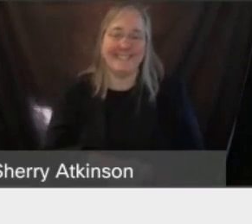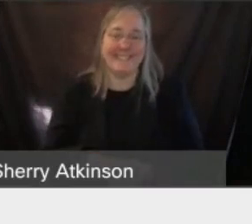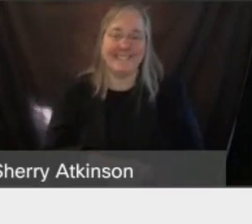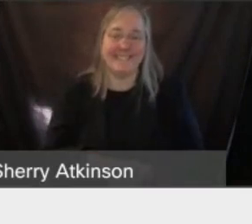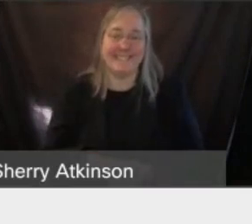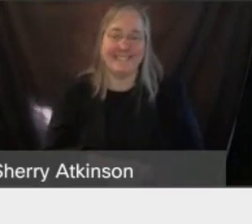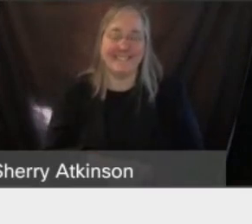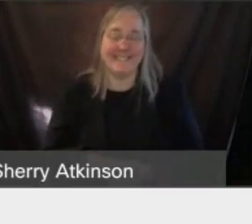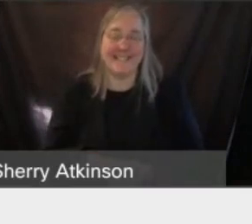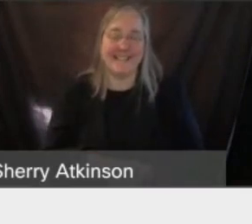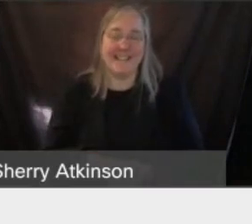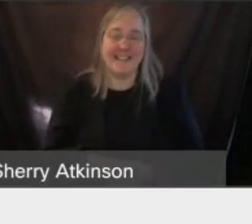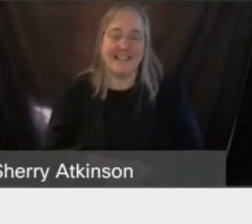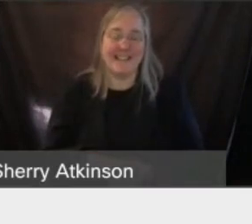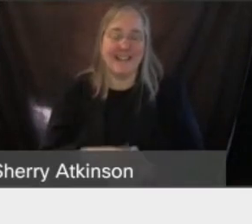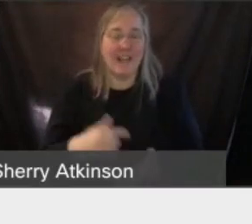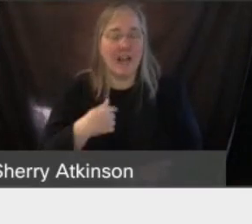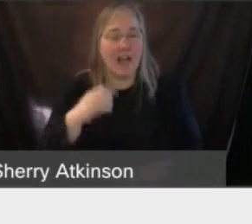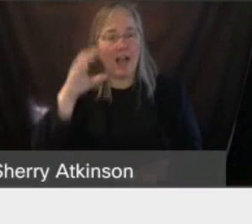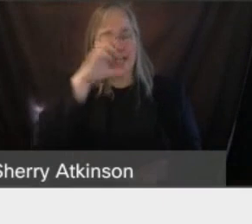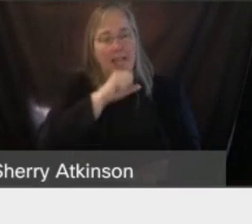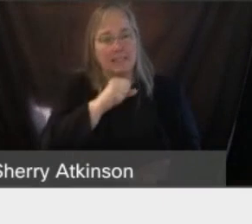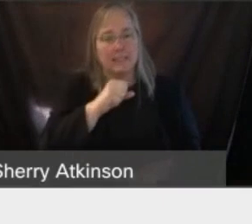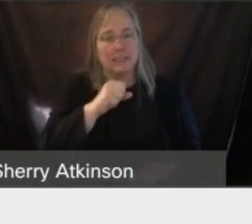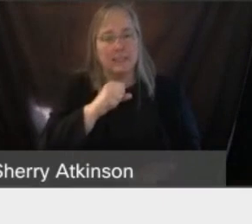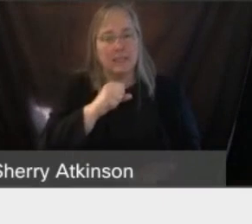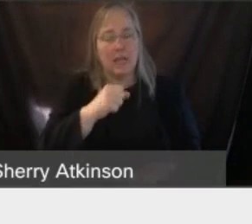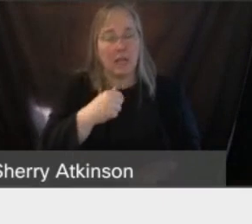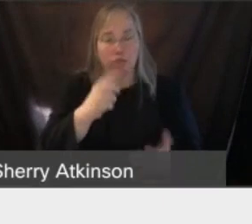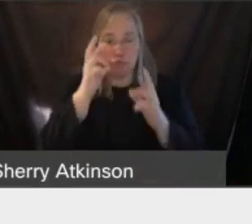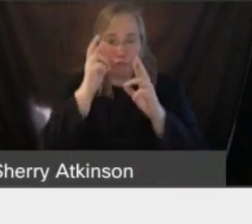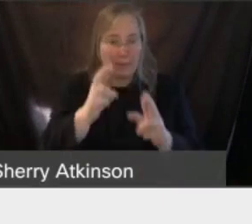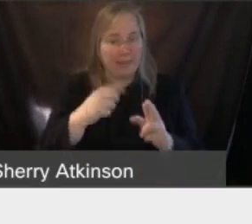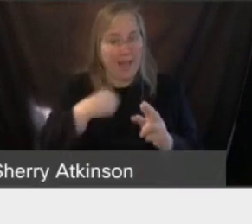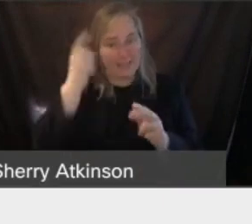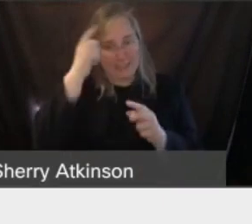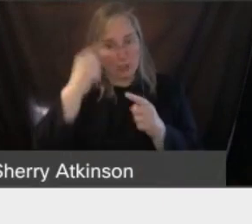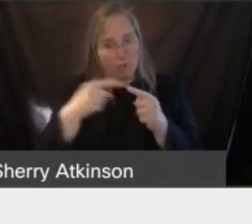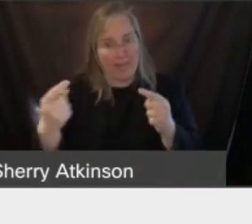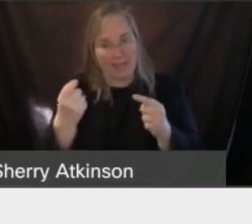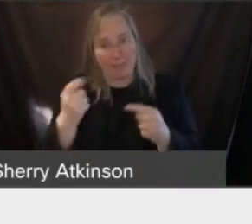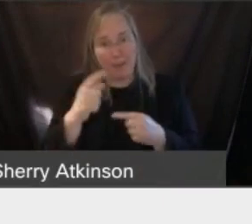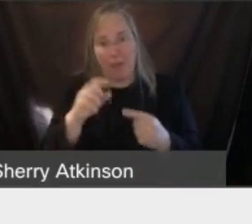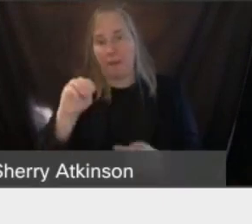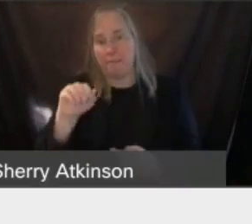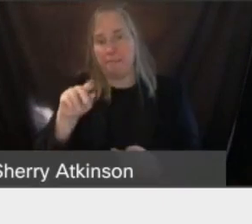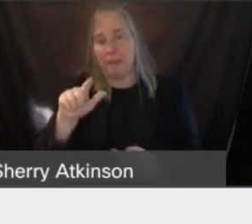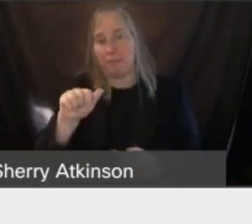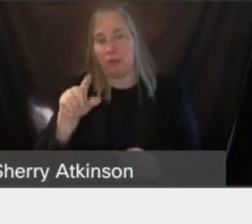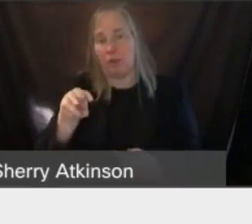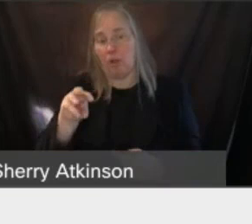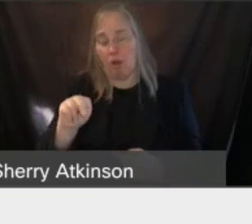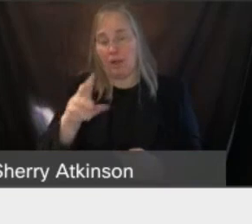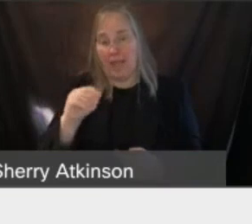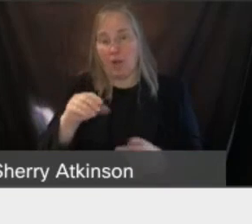But I guess I would respectfully disagree a little bit about Maple Lawn and its walkability. I find it quite